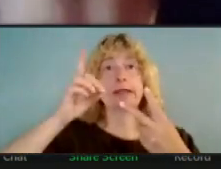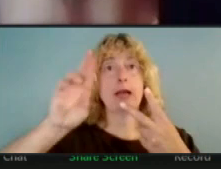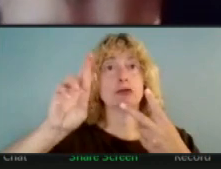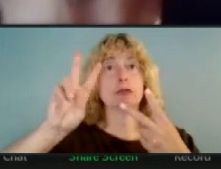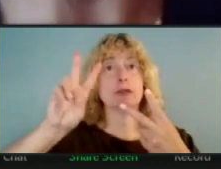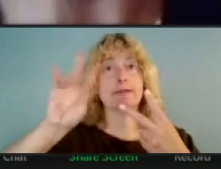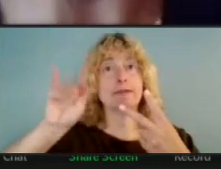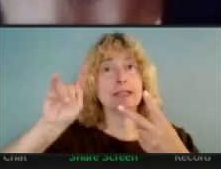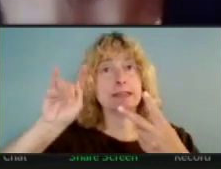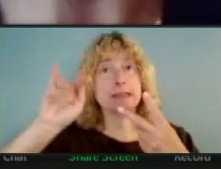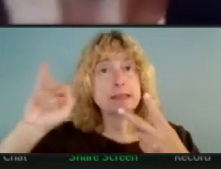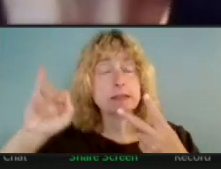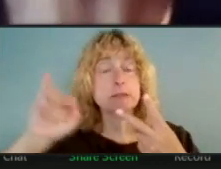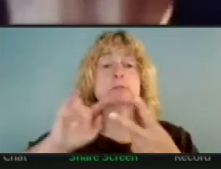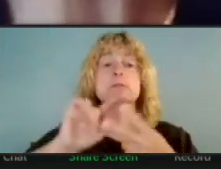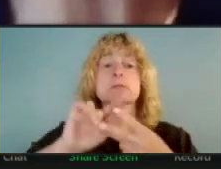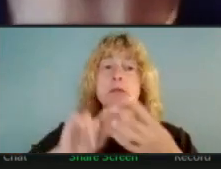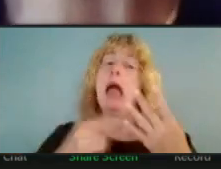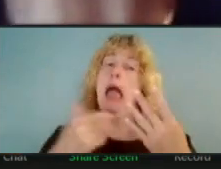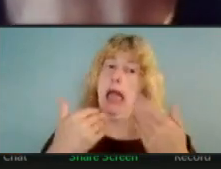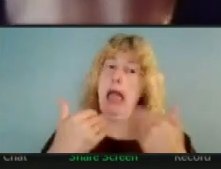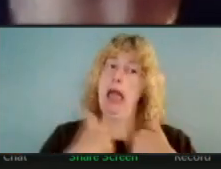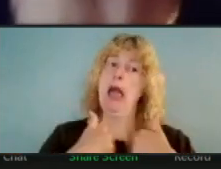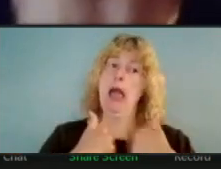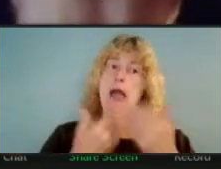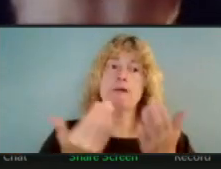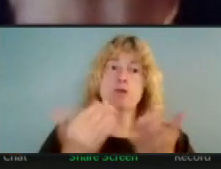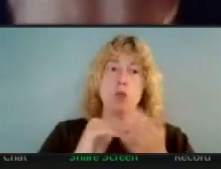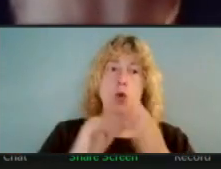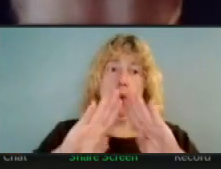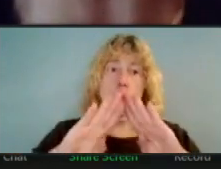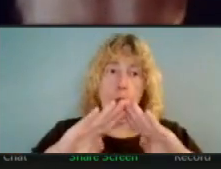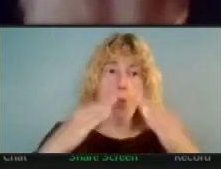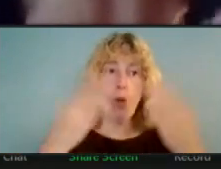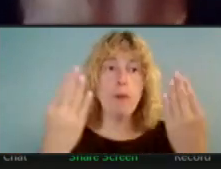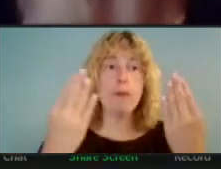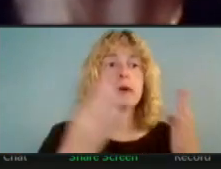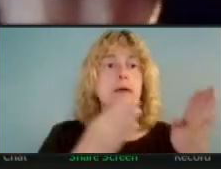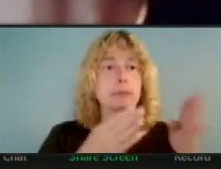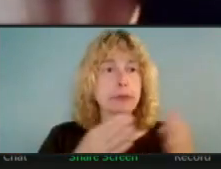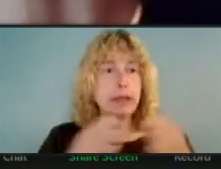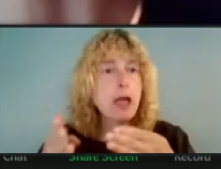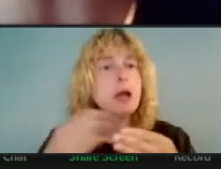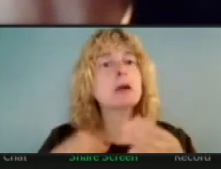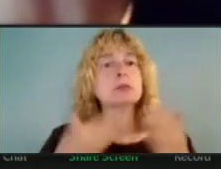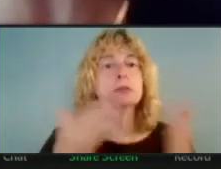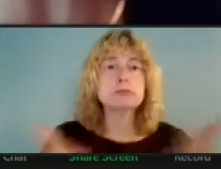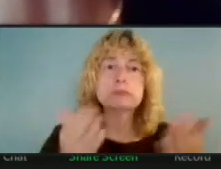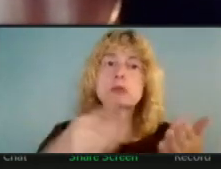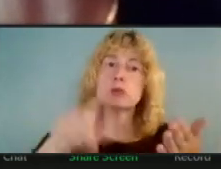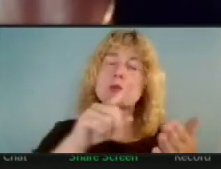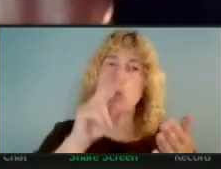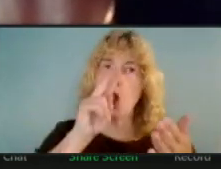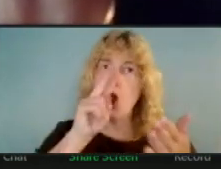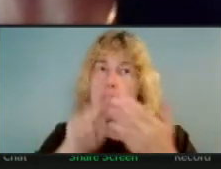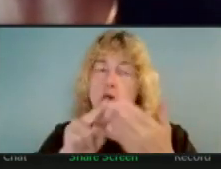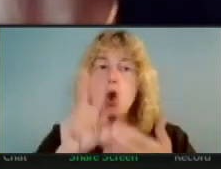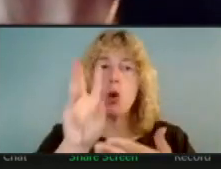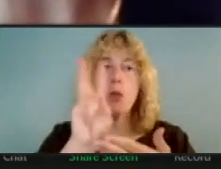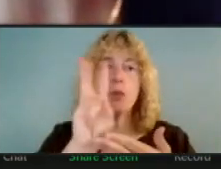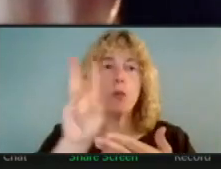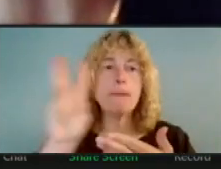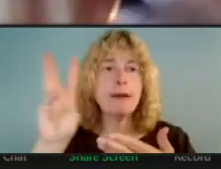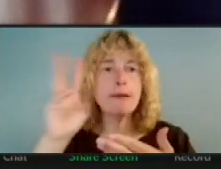reopening plan. And we encourage all of you to go to your website for your particular schools or school